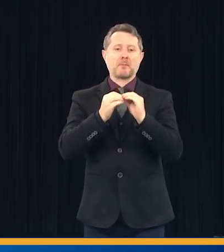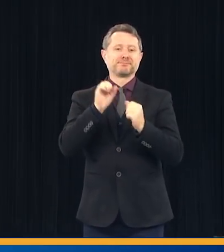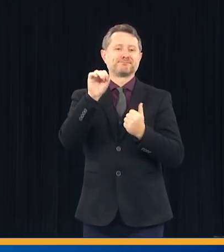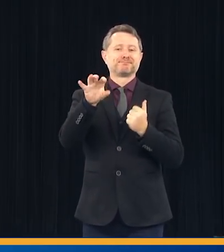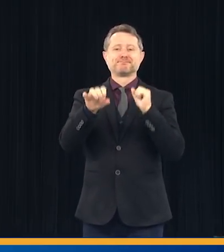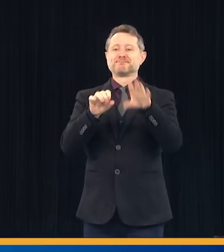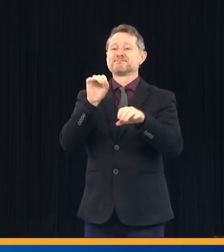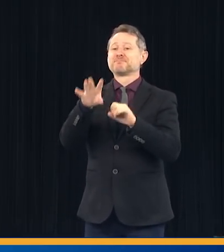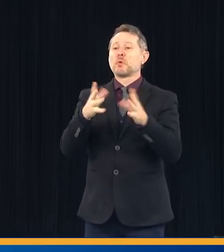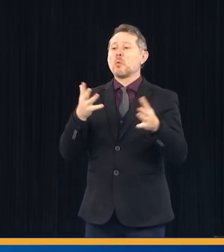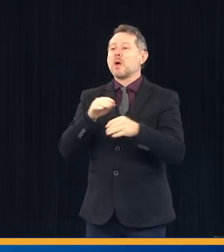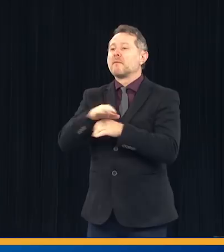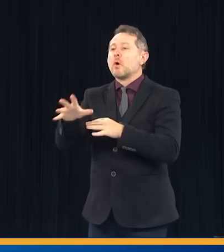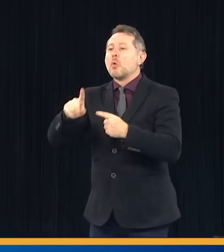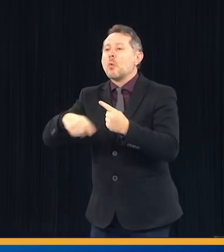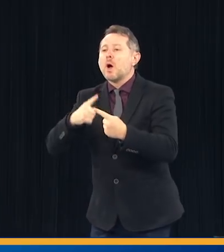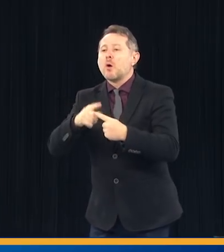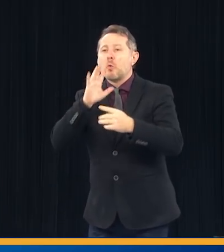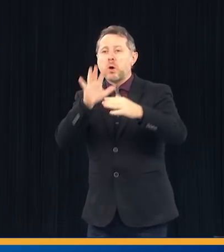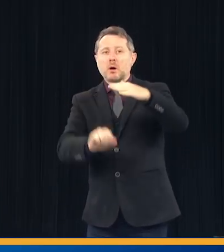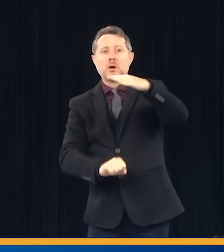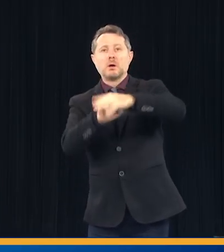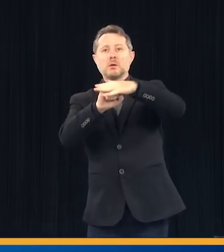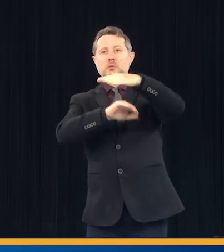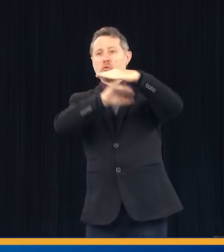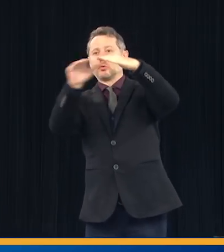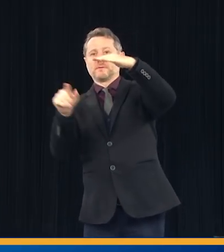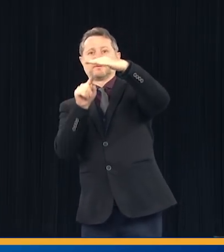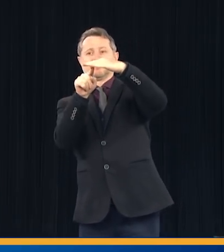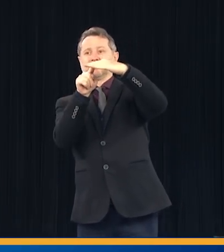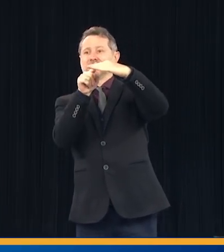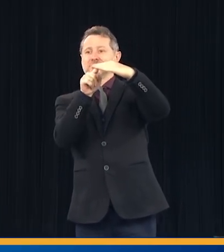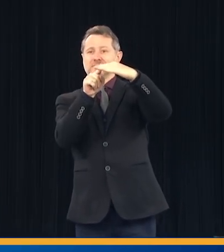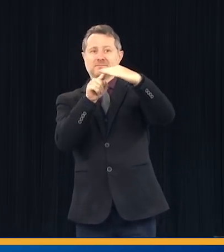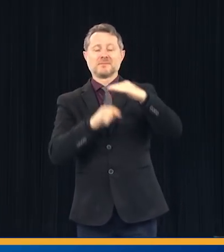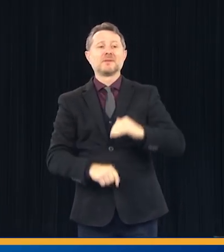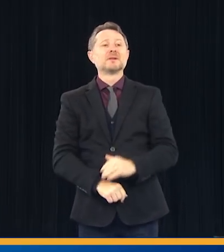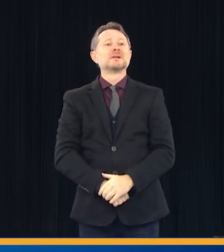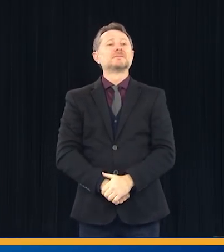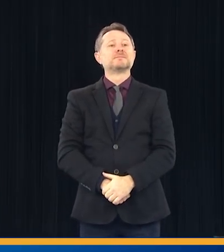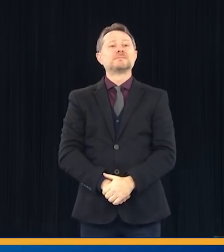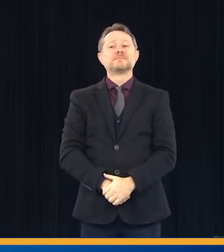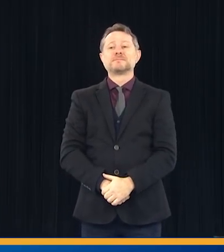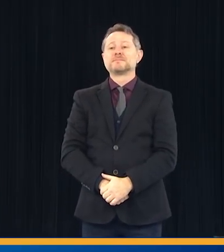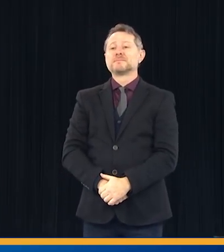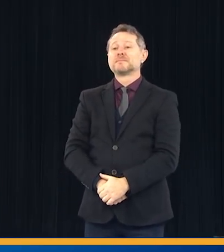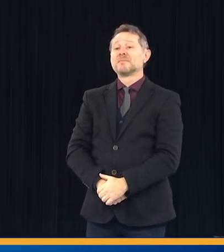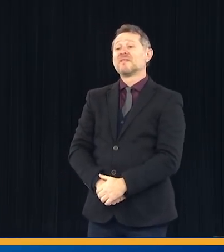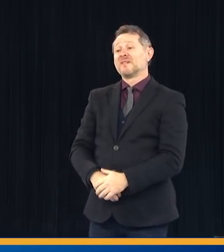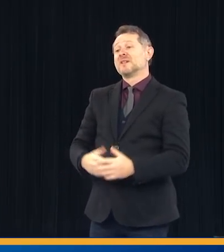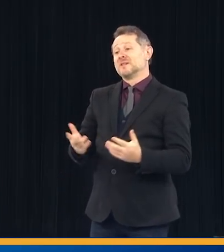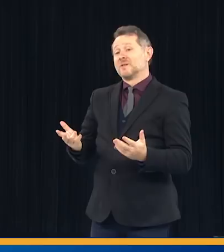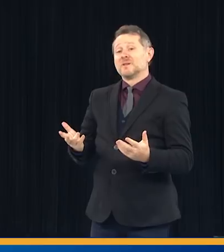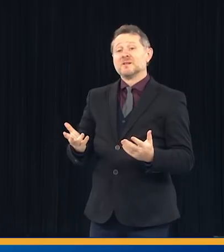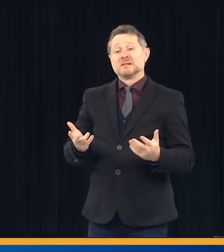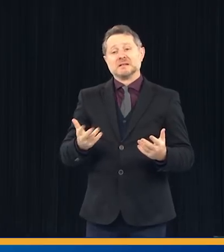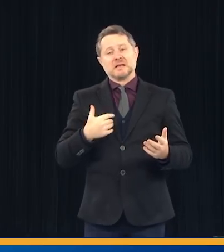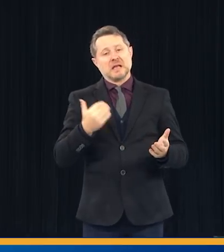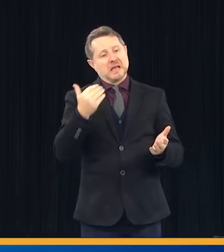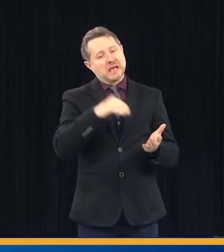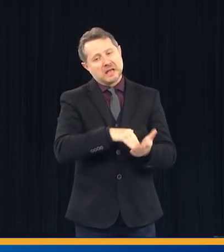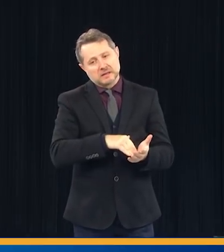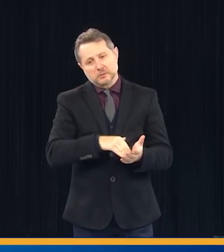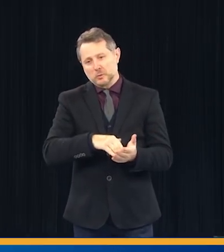the calculation on the apex. What do you need at the apex? 140,000 beds.